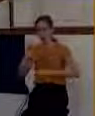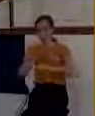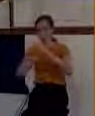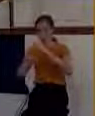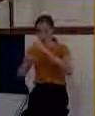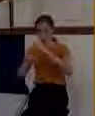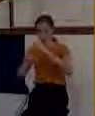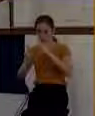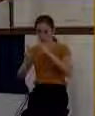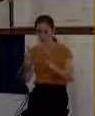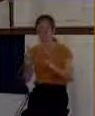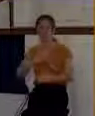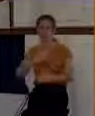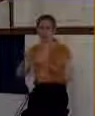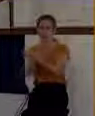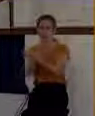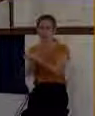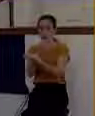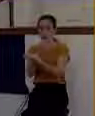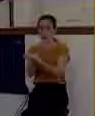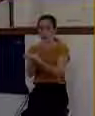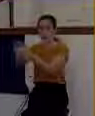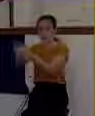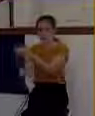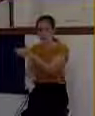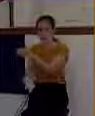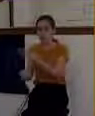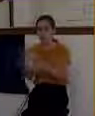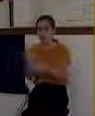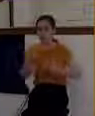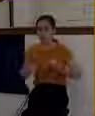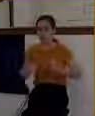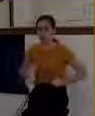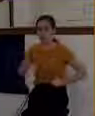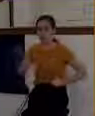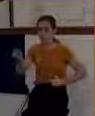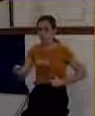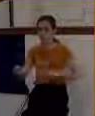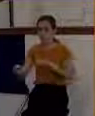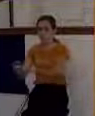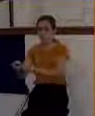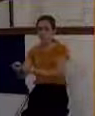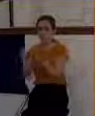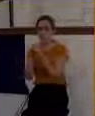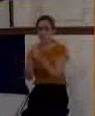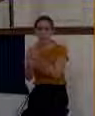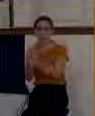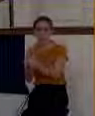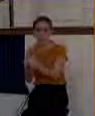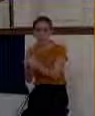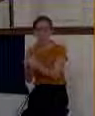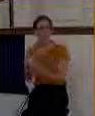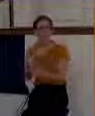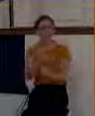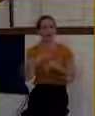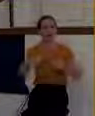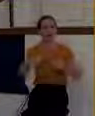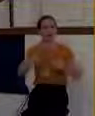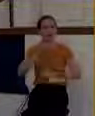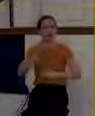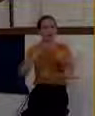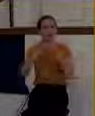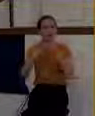For the saying which he cried by the word of the Lord against the altar in Bethel and against all the houses of the high places which are in the cities of